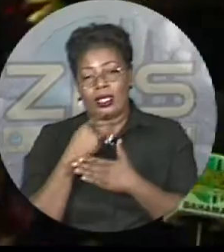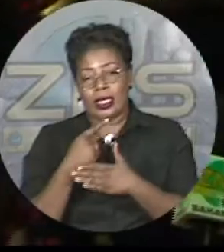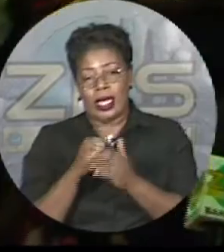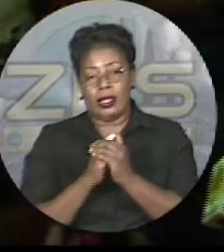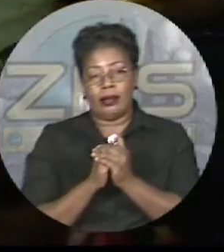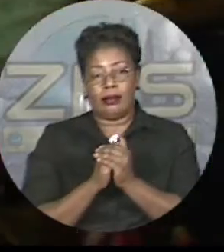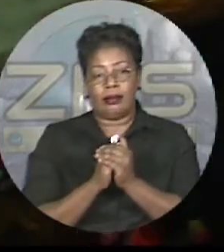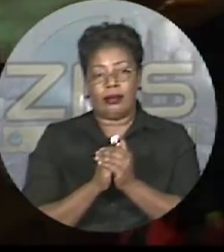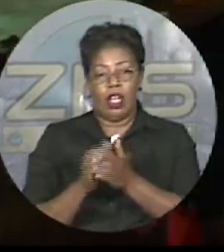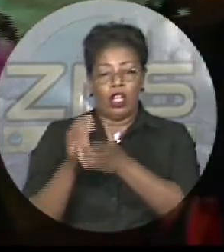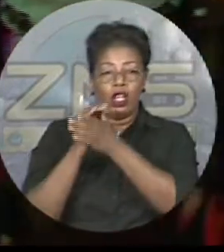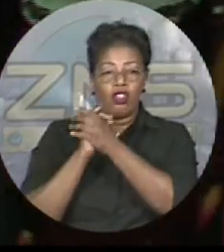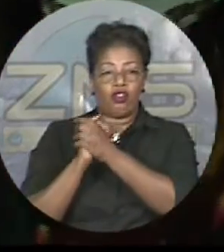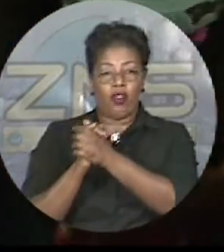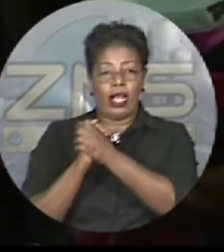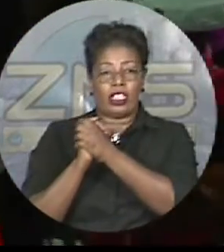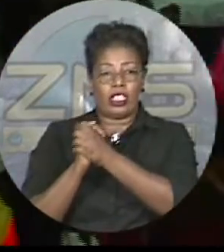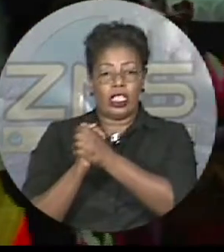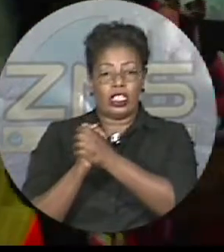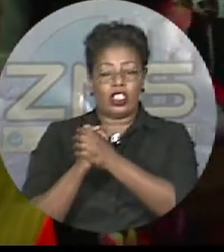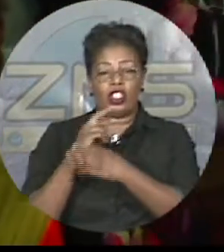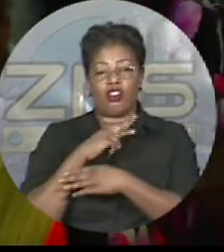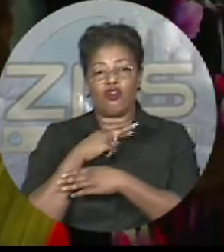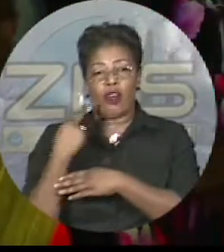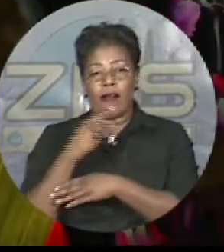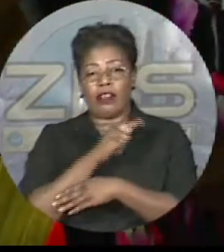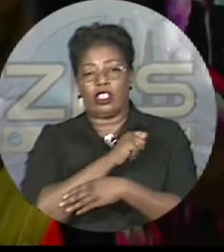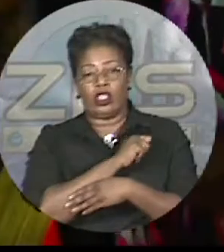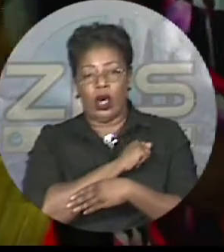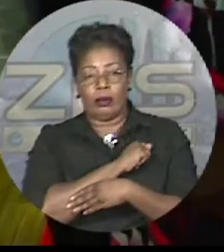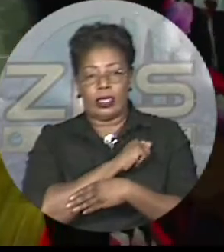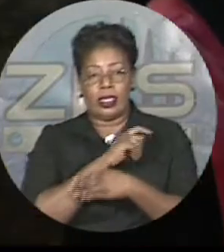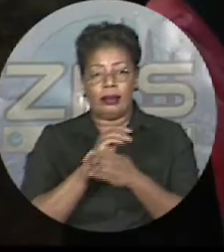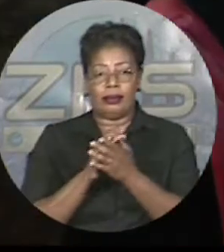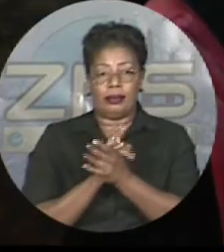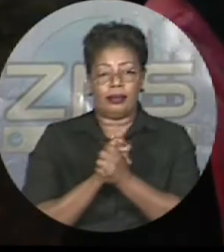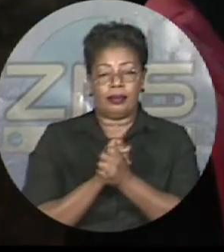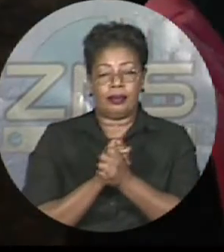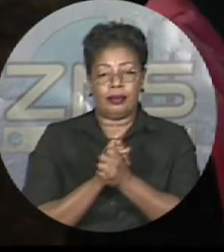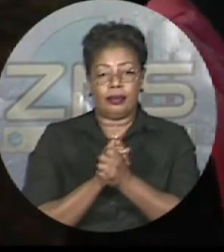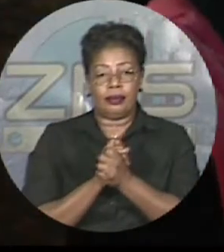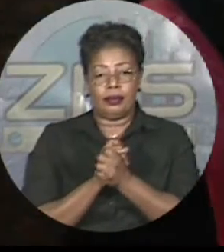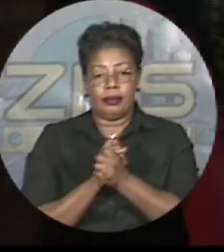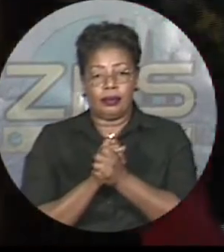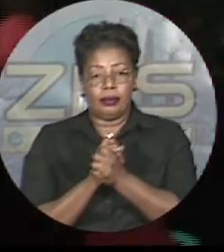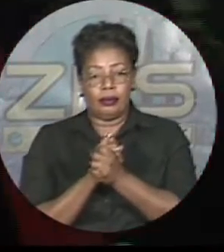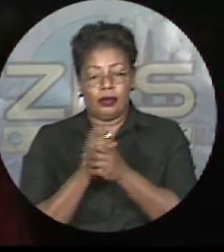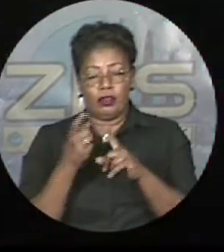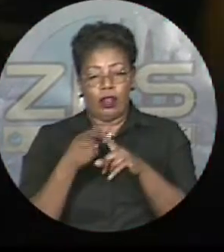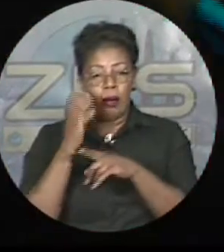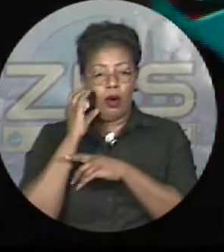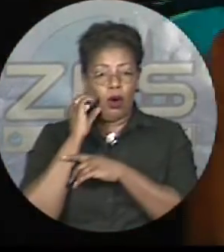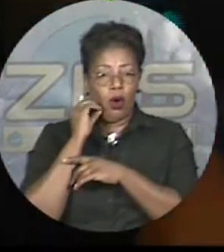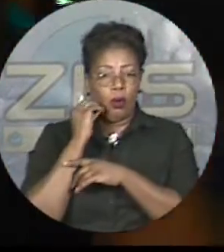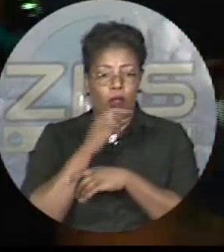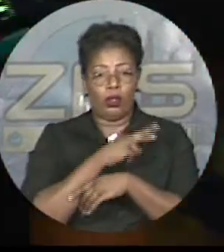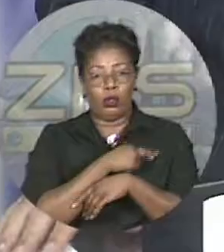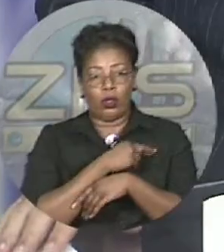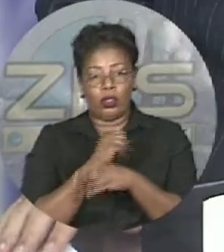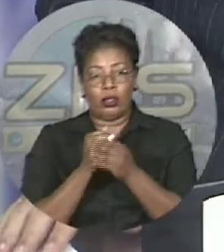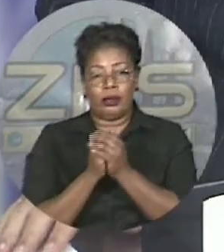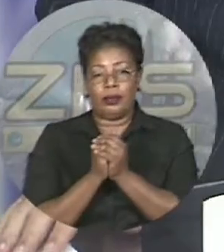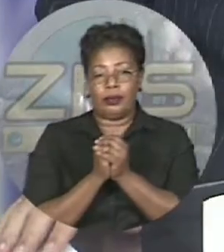this. Congratulations, Reverend Thompson. And I'm Opal Roach, ZNS Network News.